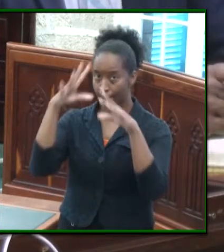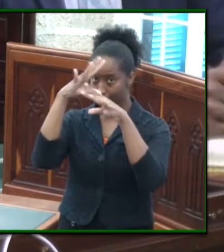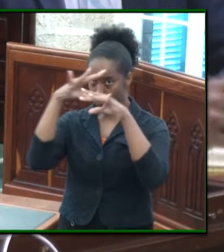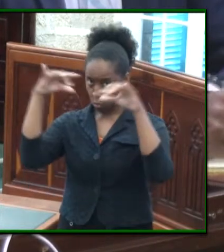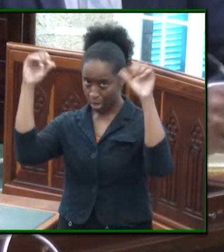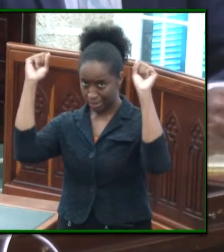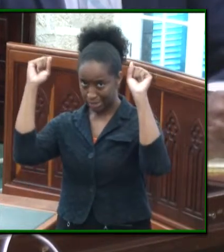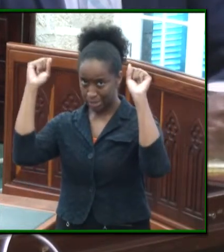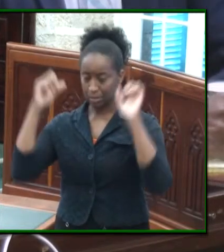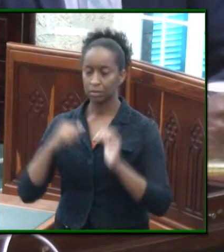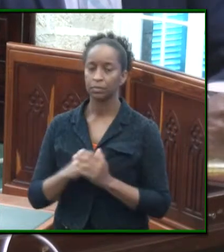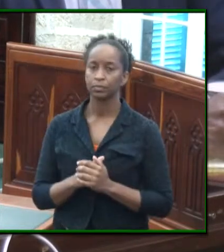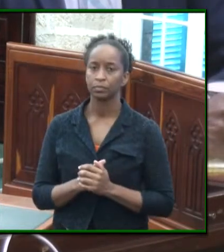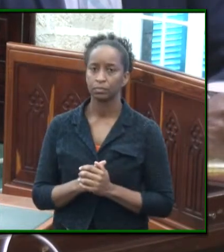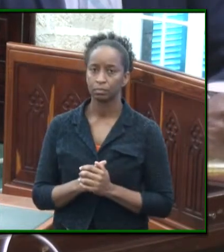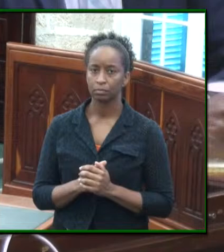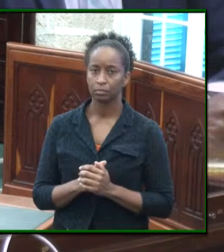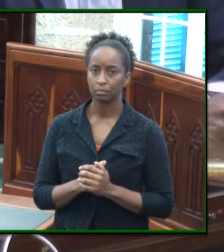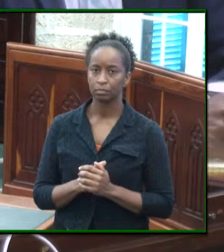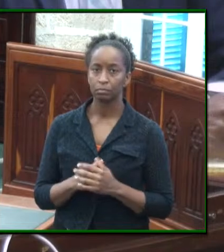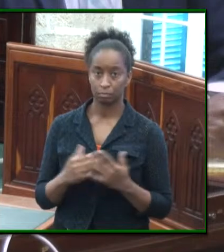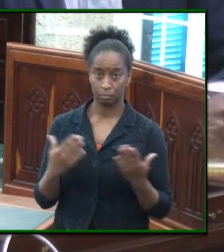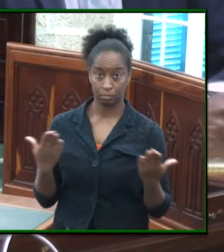be the president.